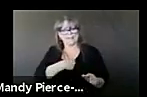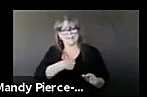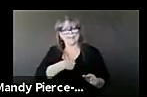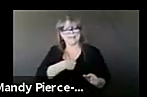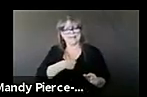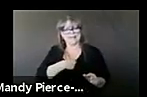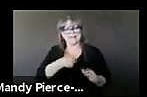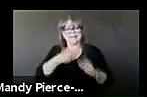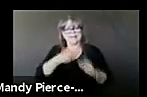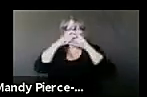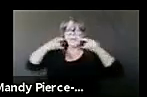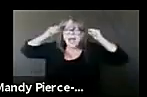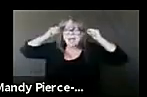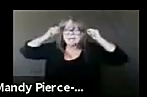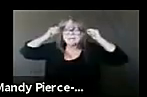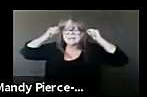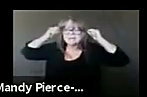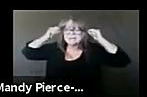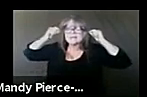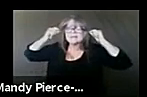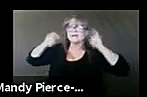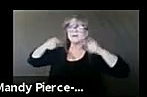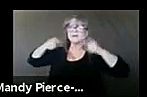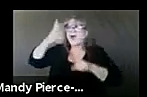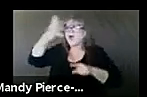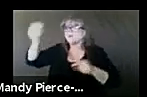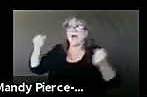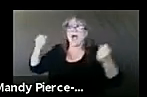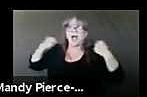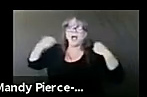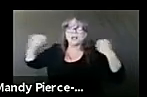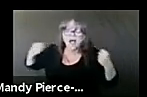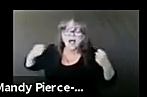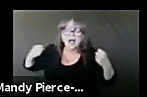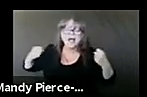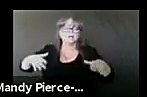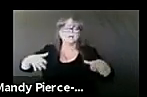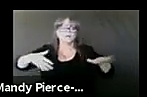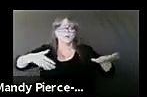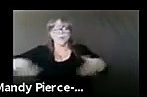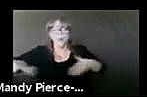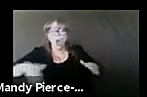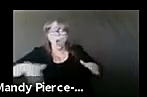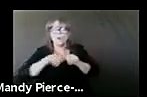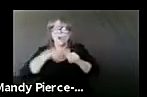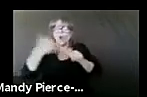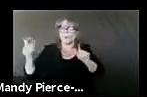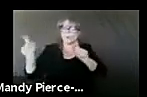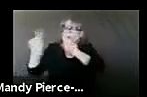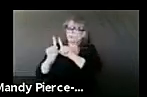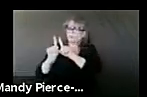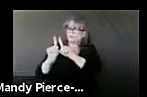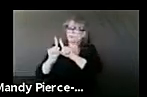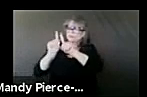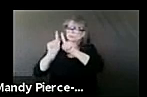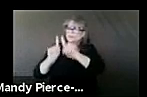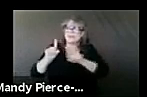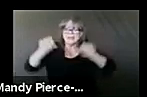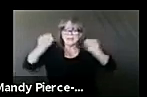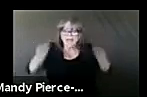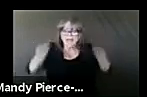So I'll answer this by saying, in general, yes, we want you to wear a mask when you're outside, but there's an element of